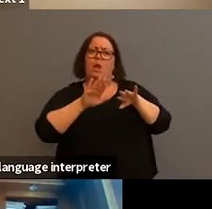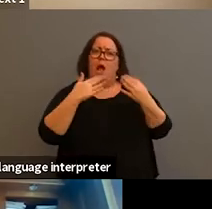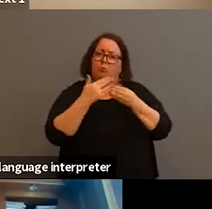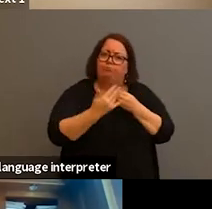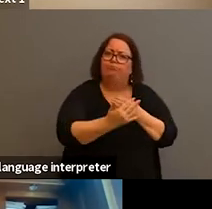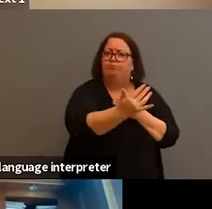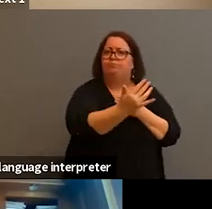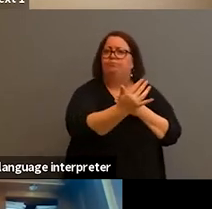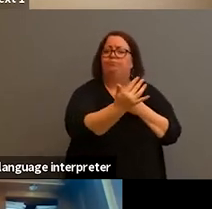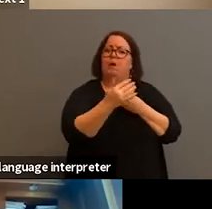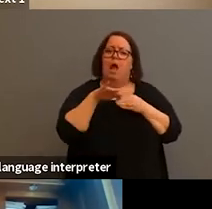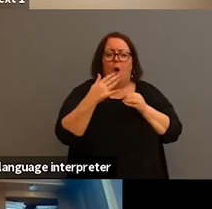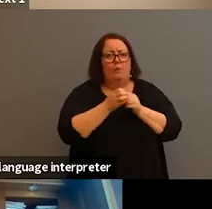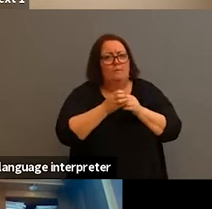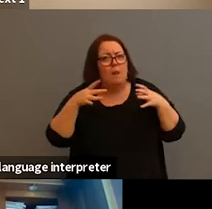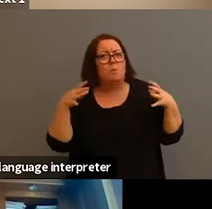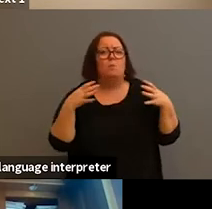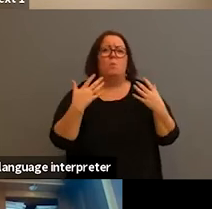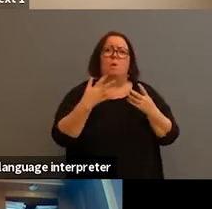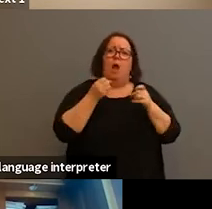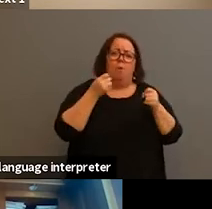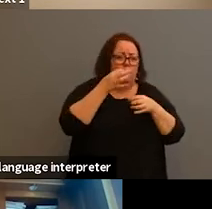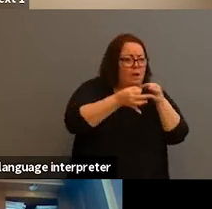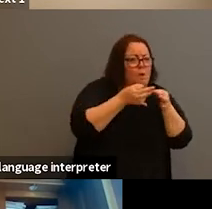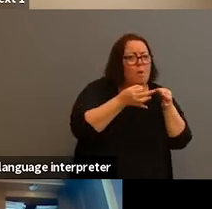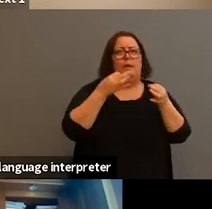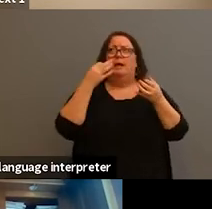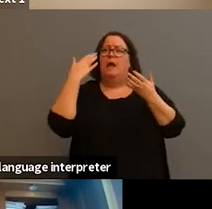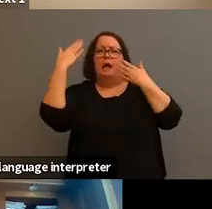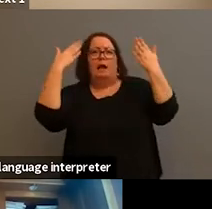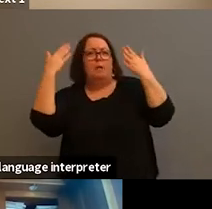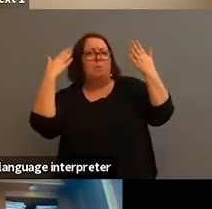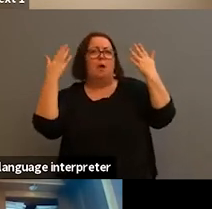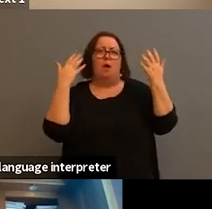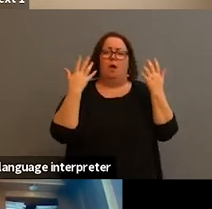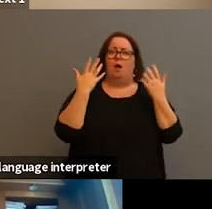ecological aspects. We need a world that can survive